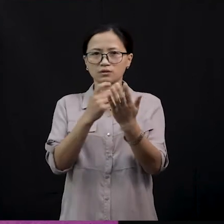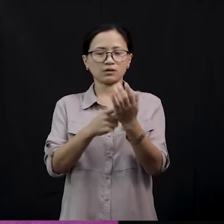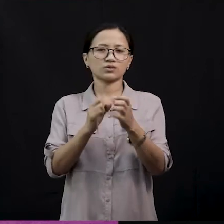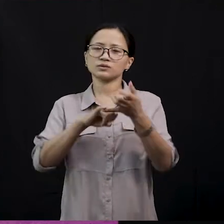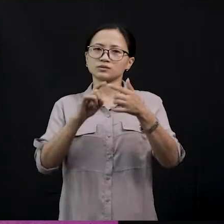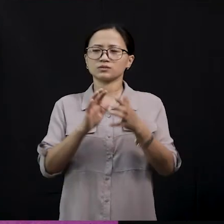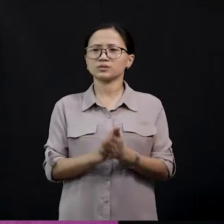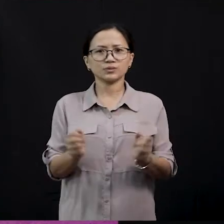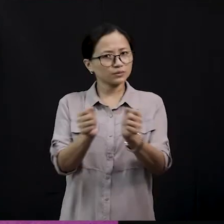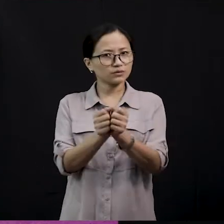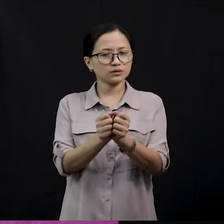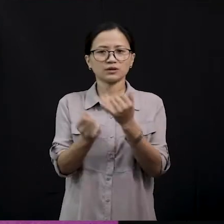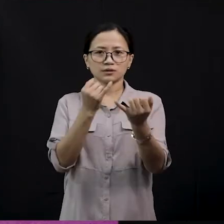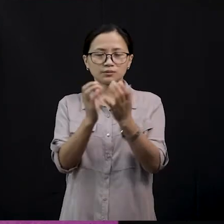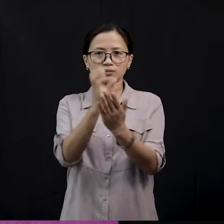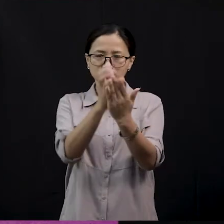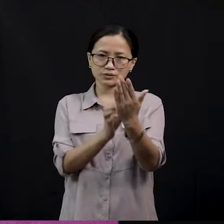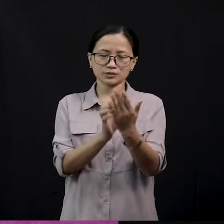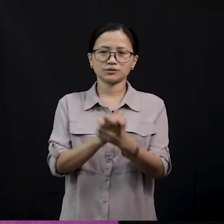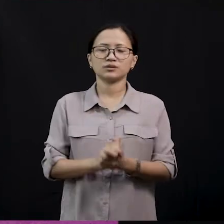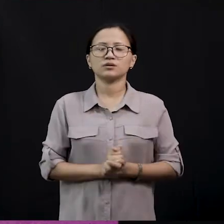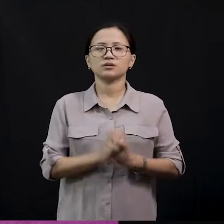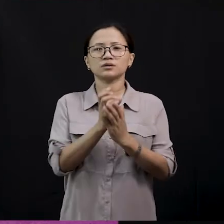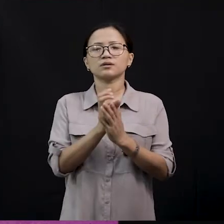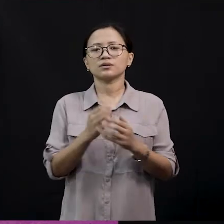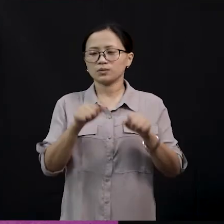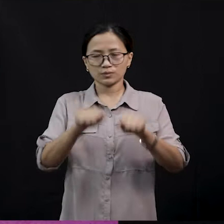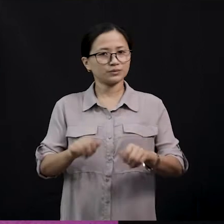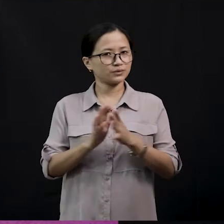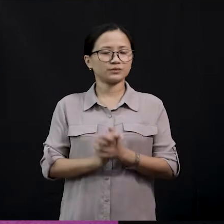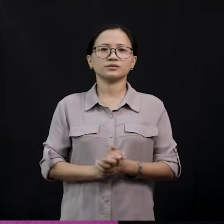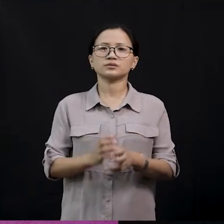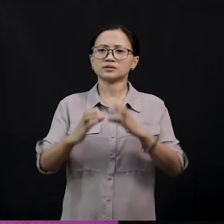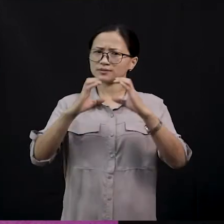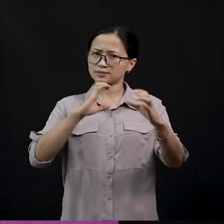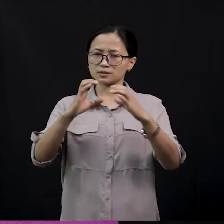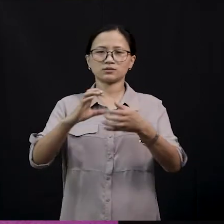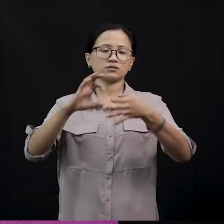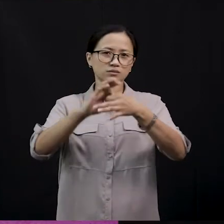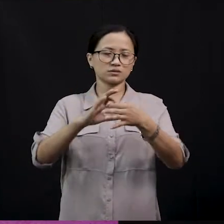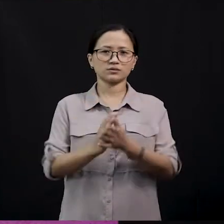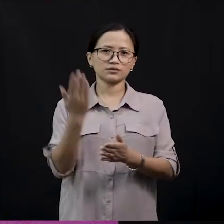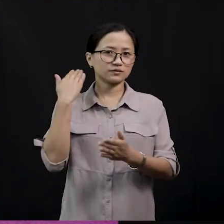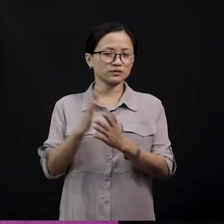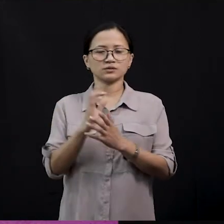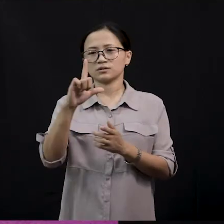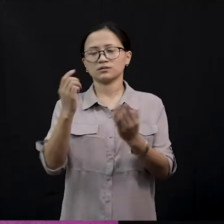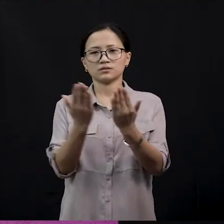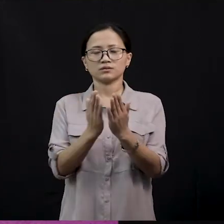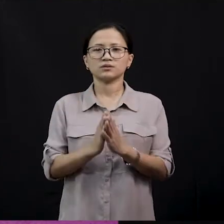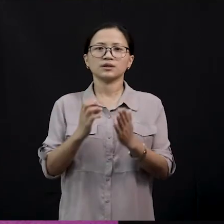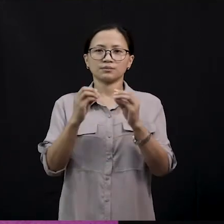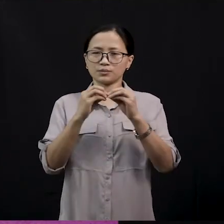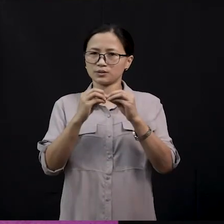with a poetry. So after this lesson, I hope you will be able to make connection with the previous lesson, that is